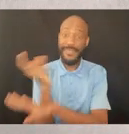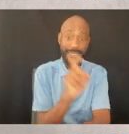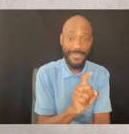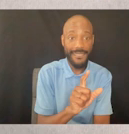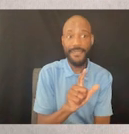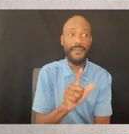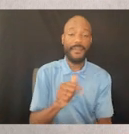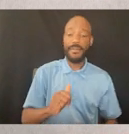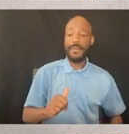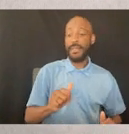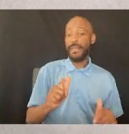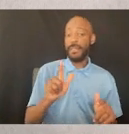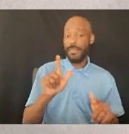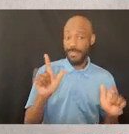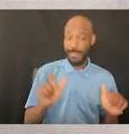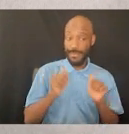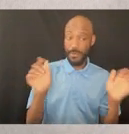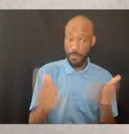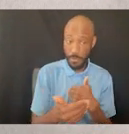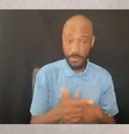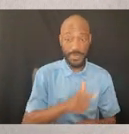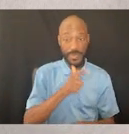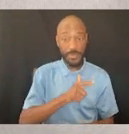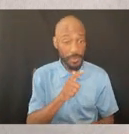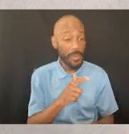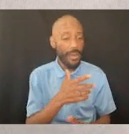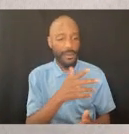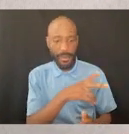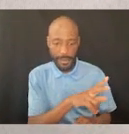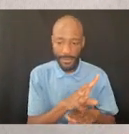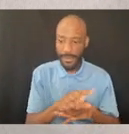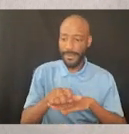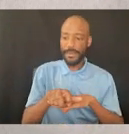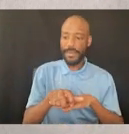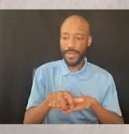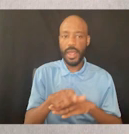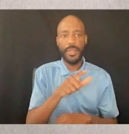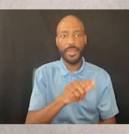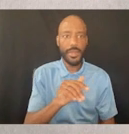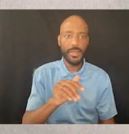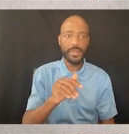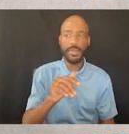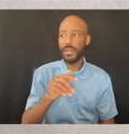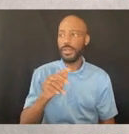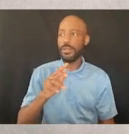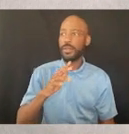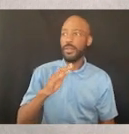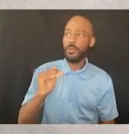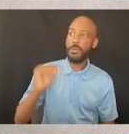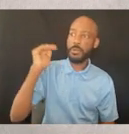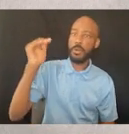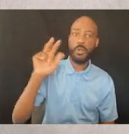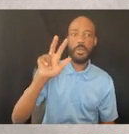gotten himself up and was sleeping. And this grown 35-year-old man did not even get up to pee for